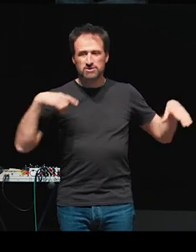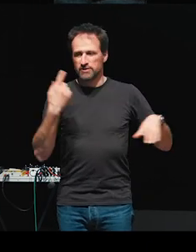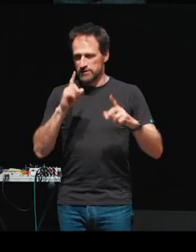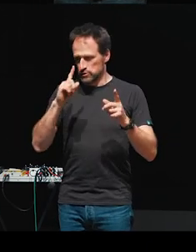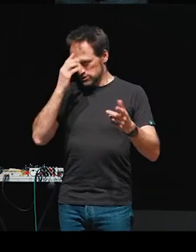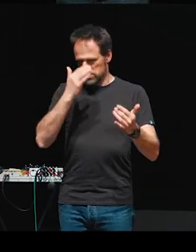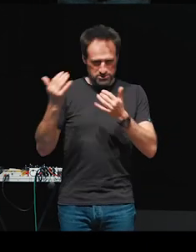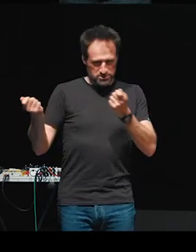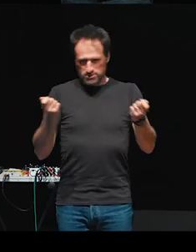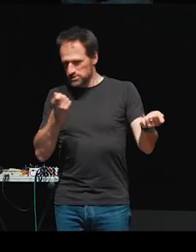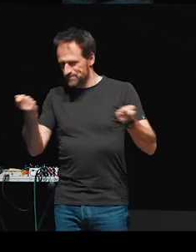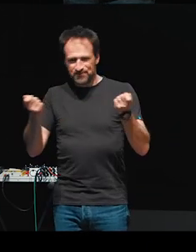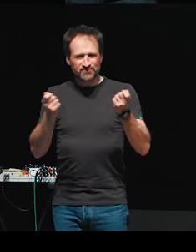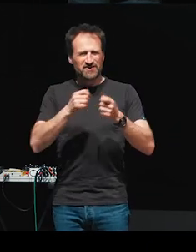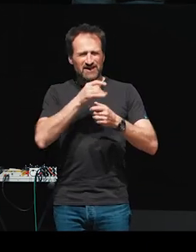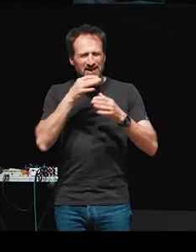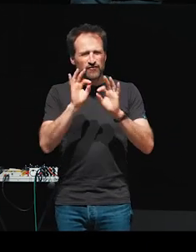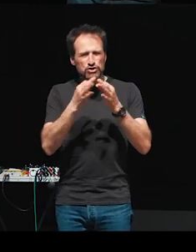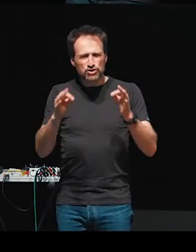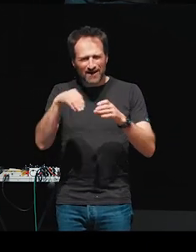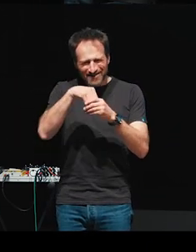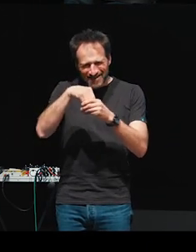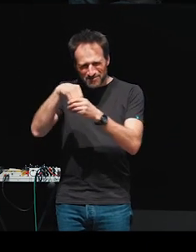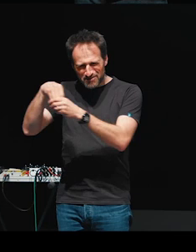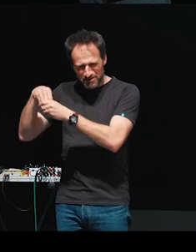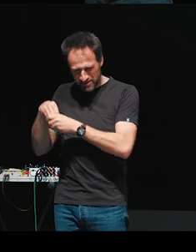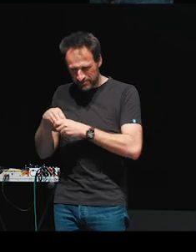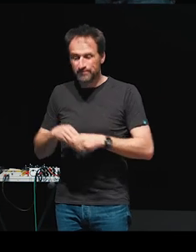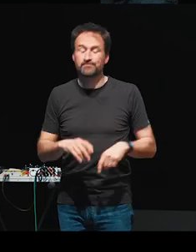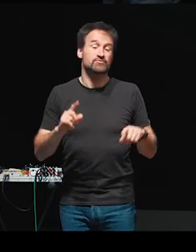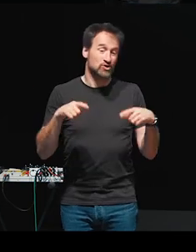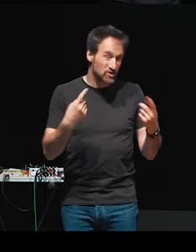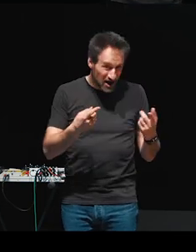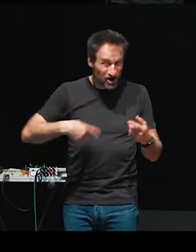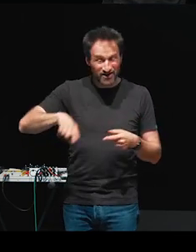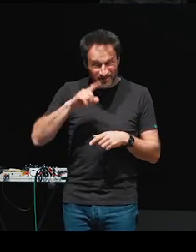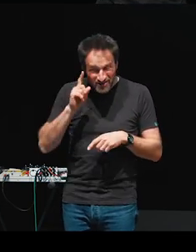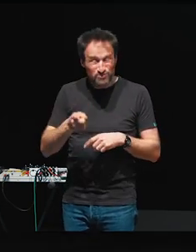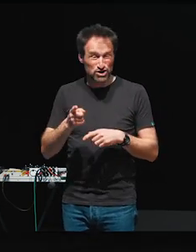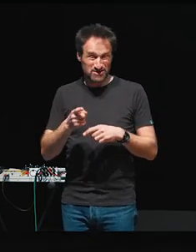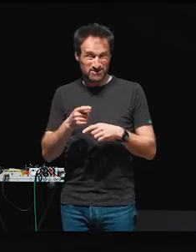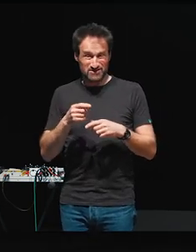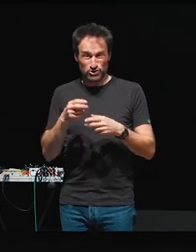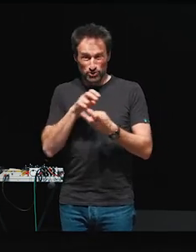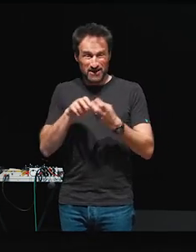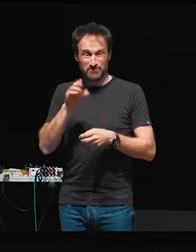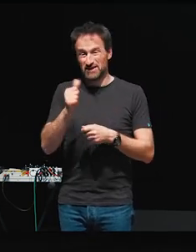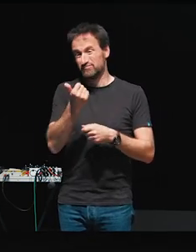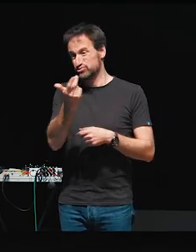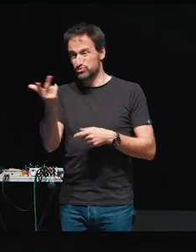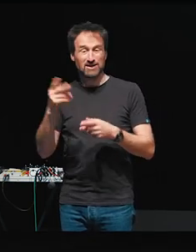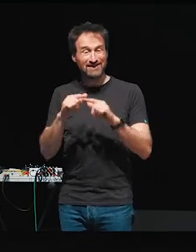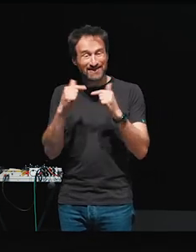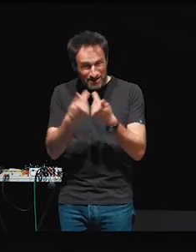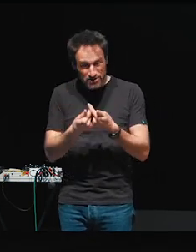with all the functionality in there. And also, we have to deal with the different teams. Nowadays, we have